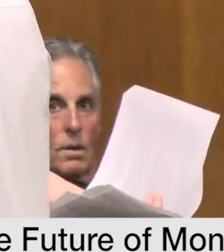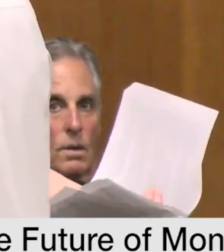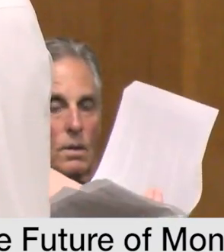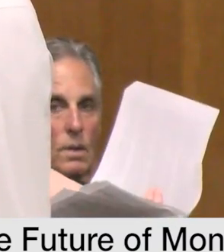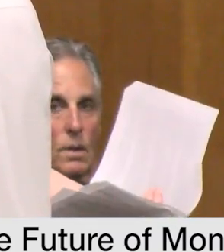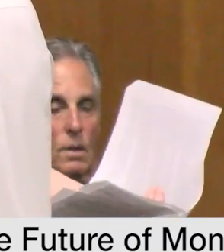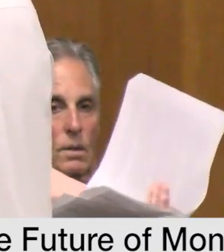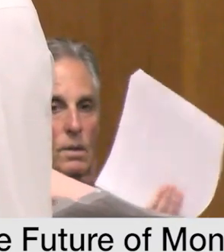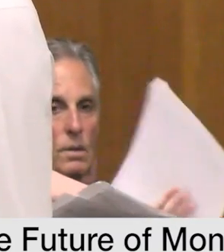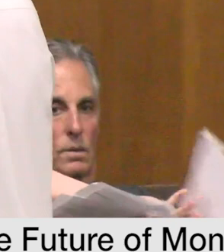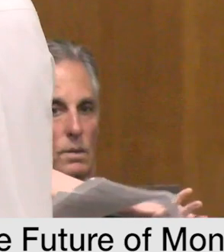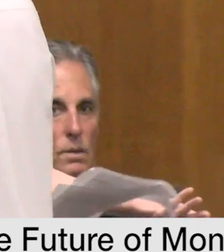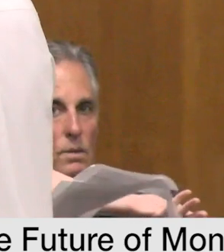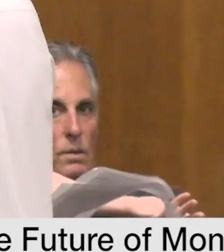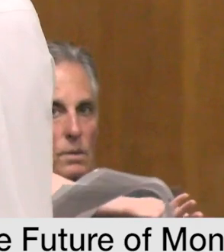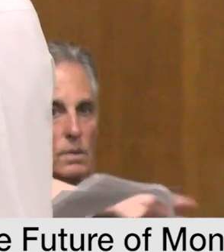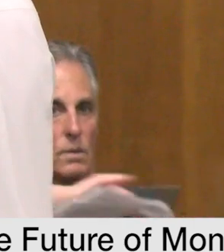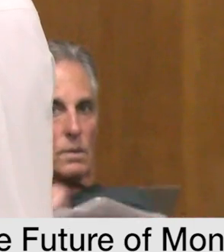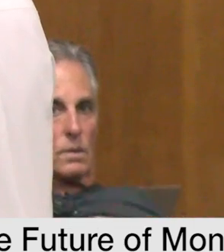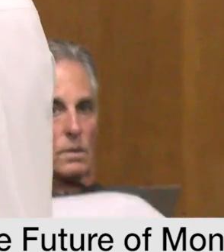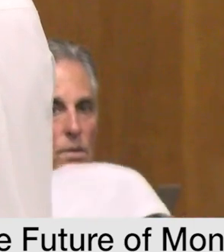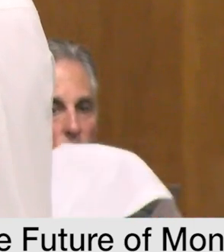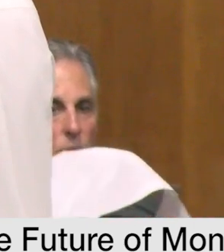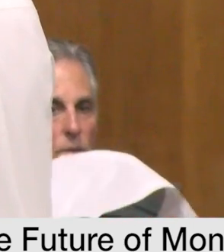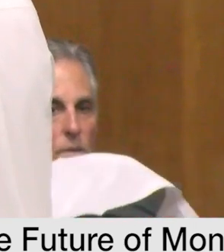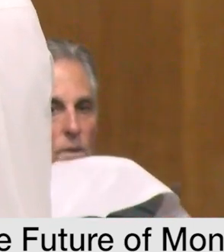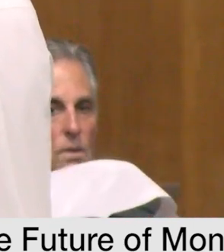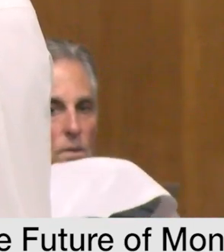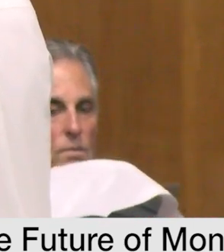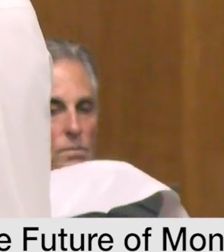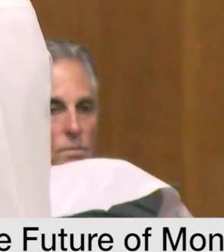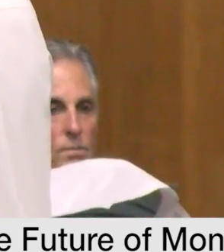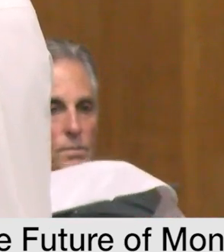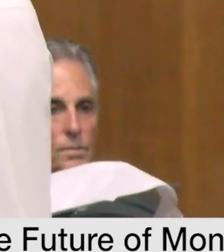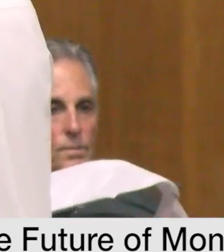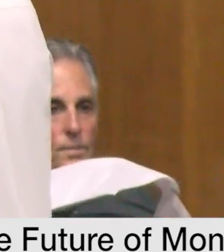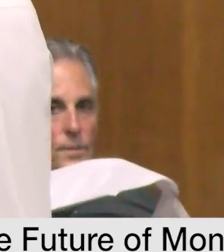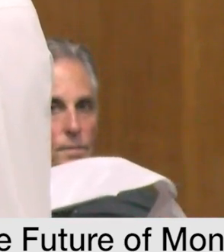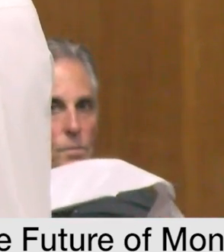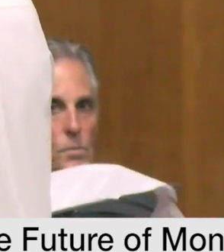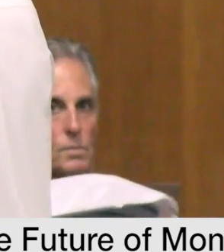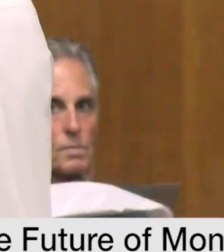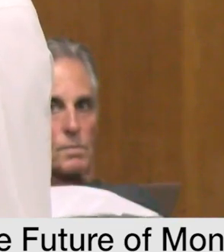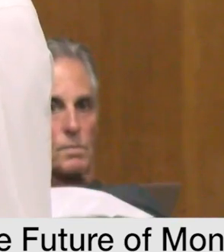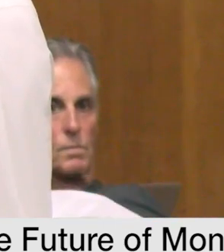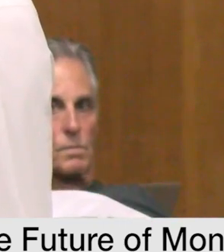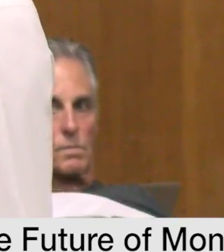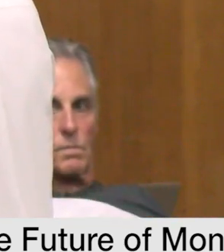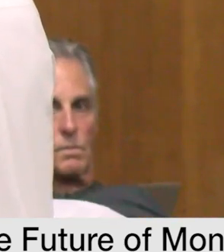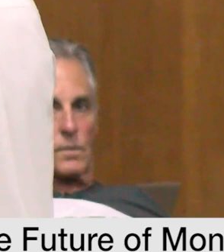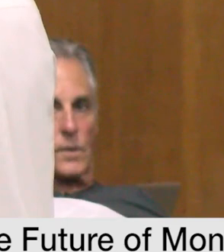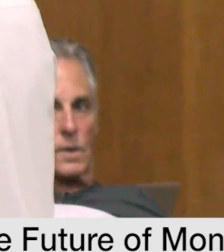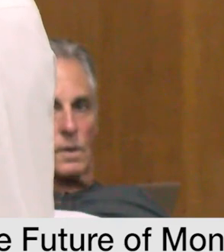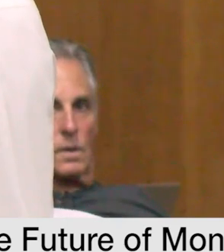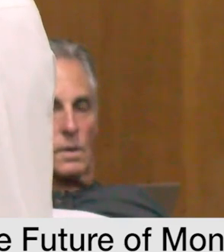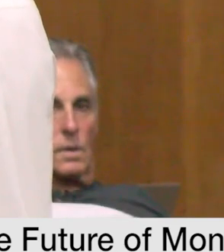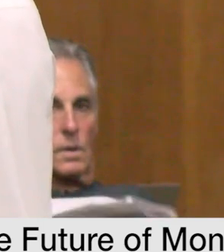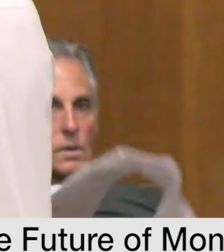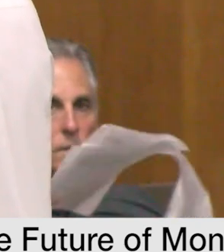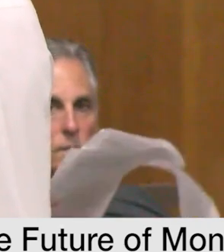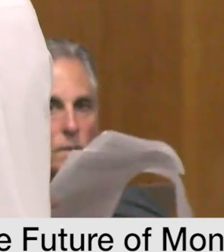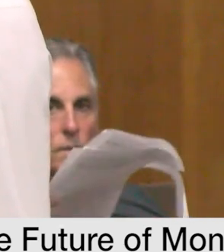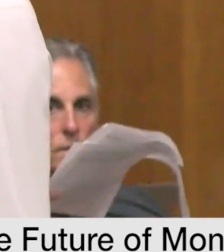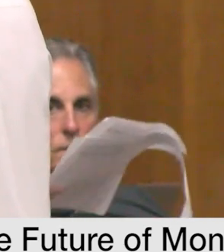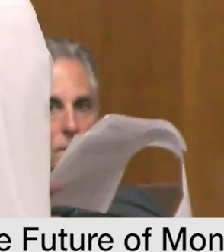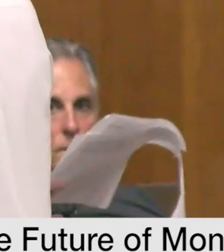good one. I also just wanted to comment on one other. I was listening to the Surgeon General talk about endemic despair, actually, in